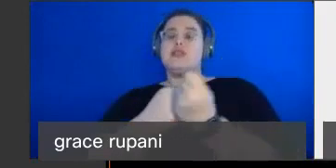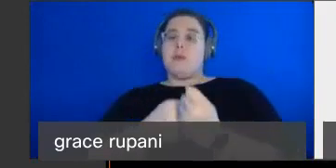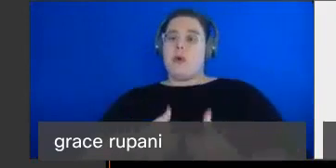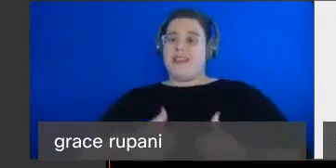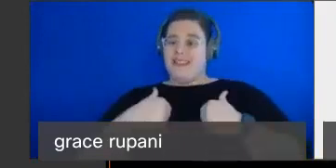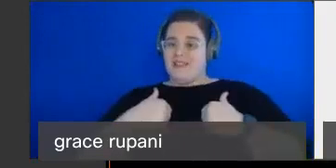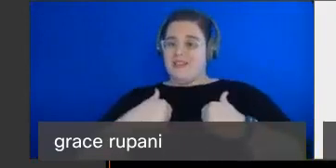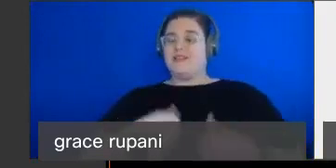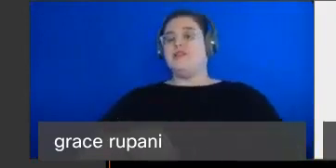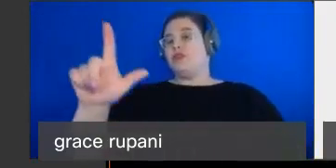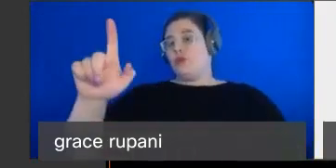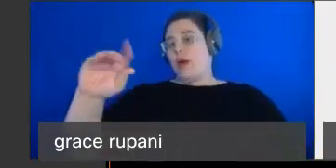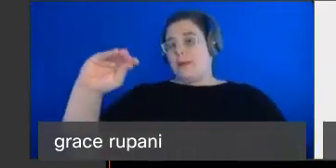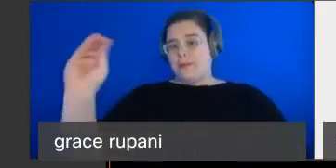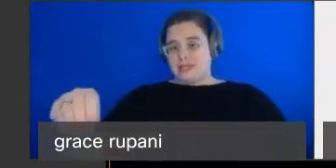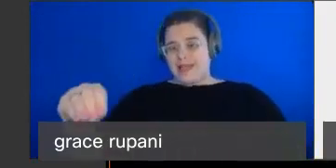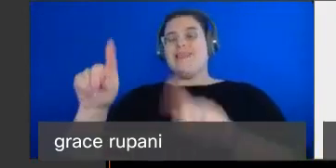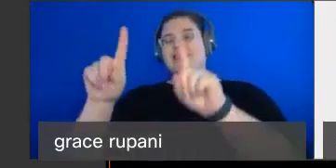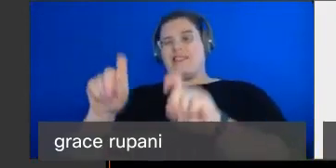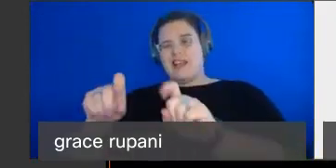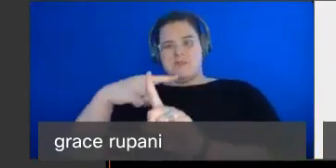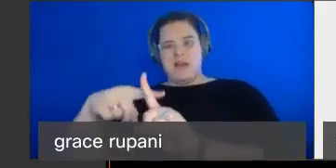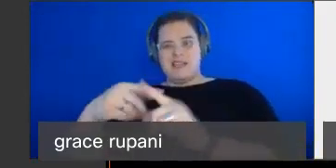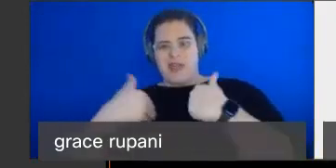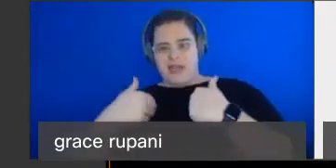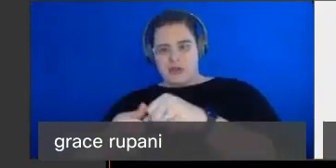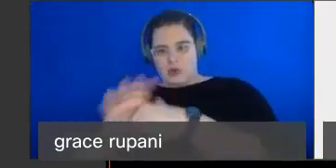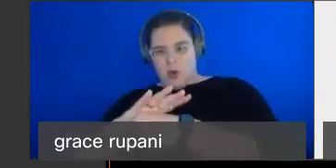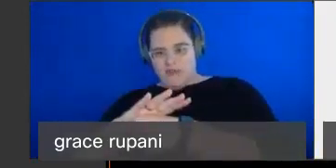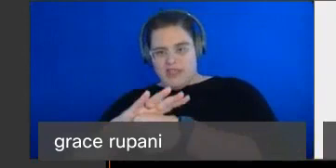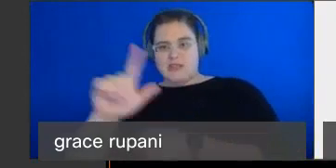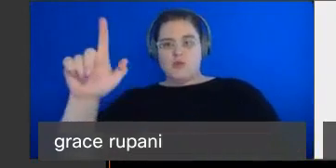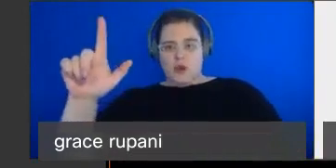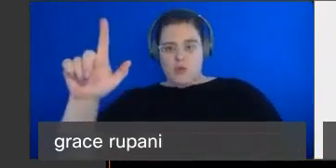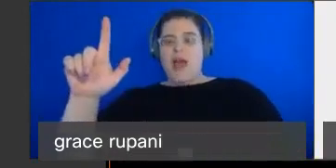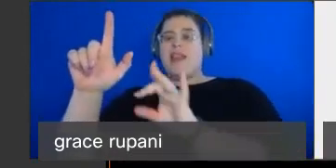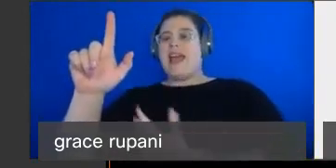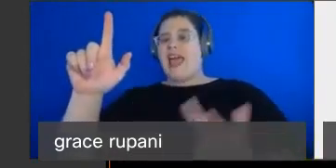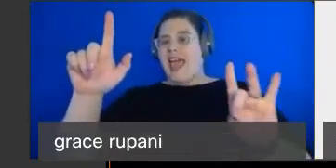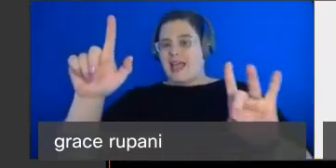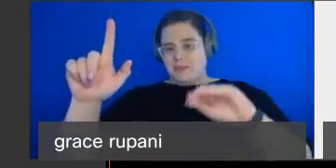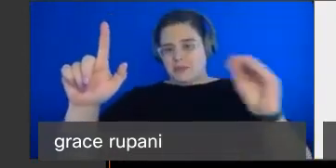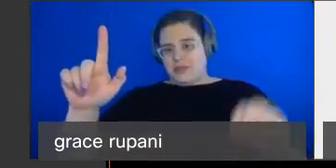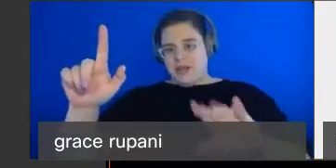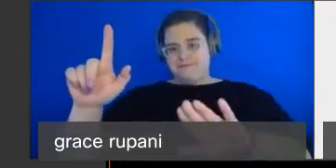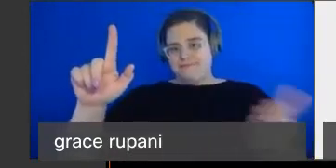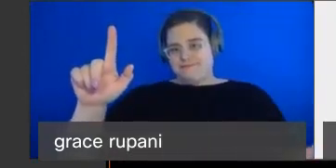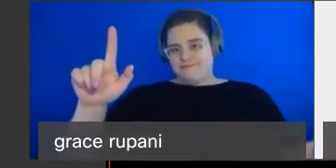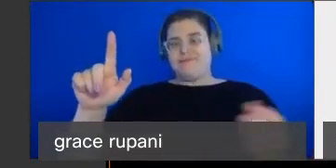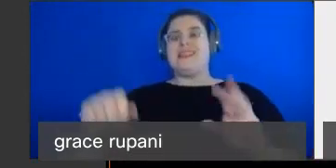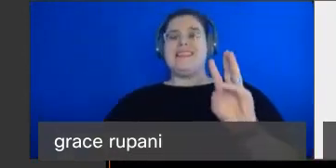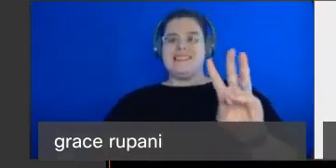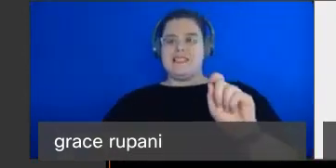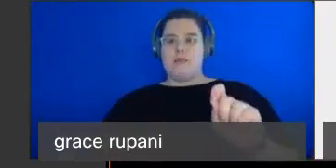positive, and 8% subsequently died, with 6.6% confirmed as